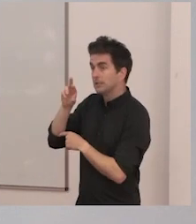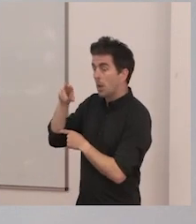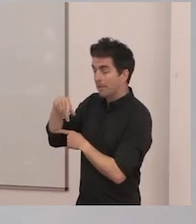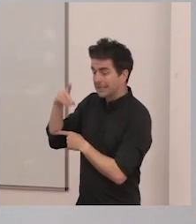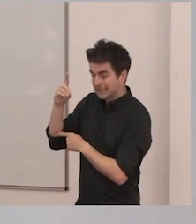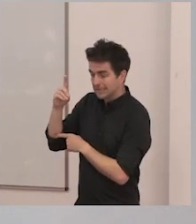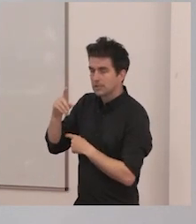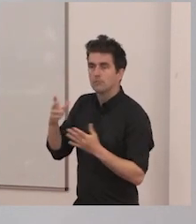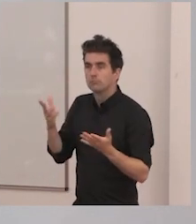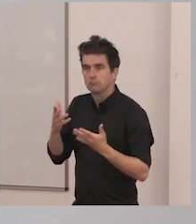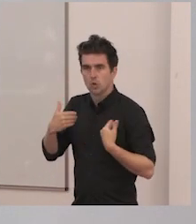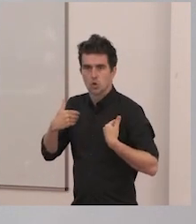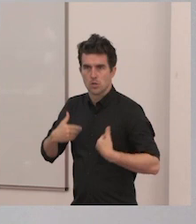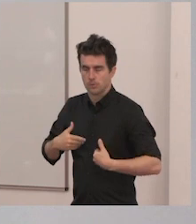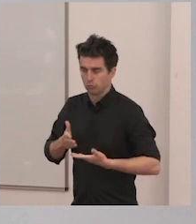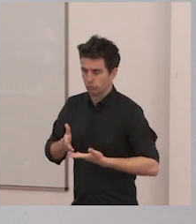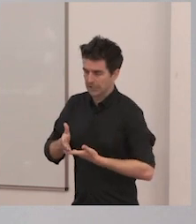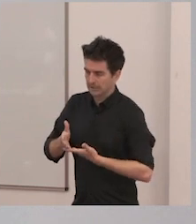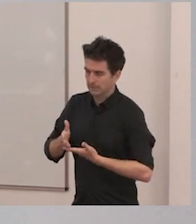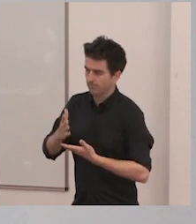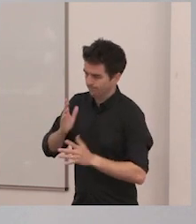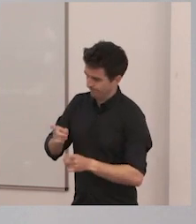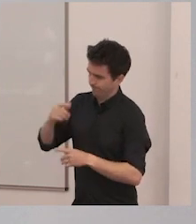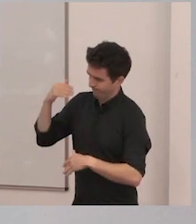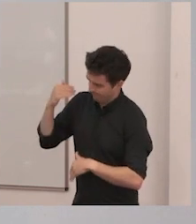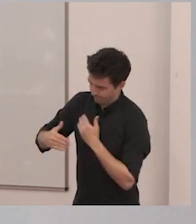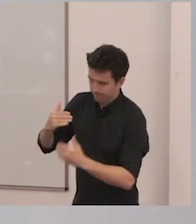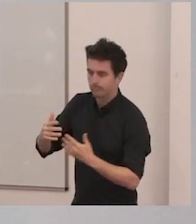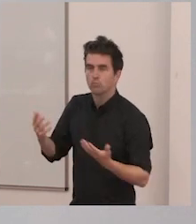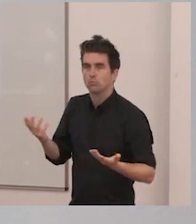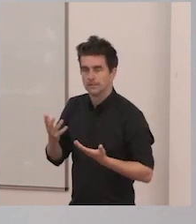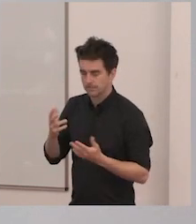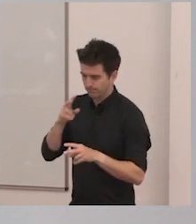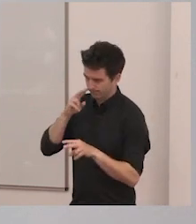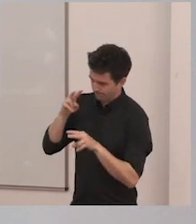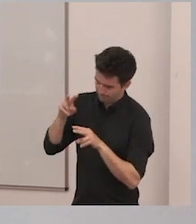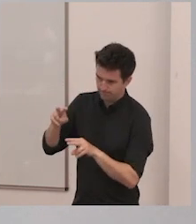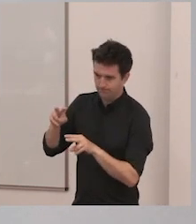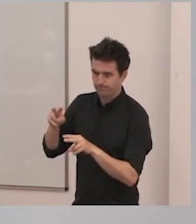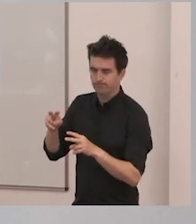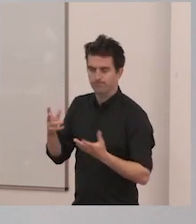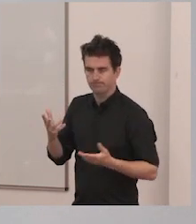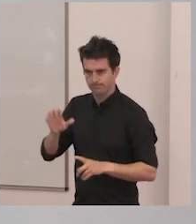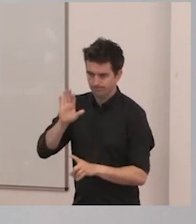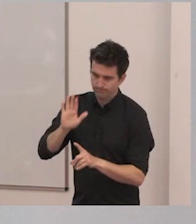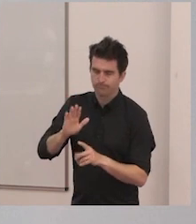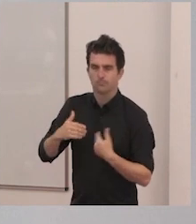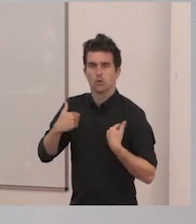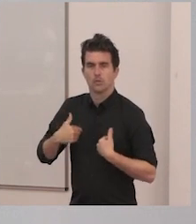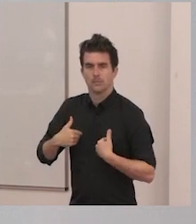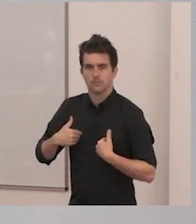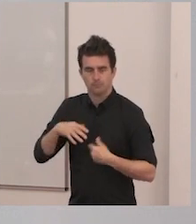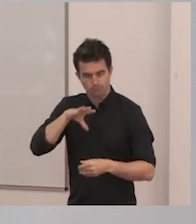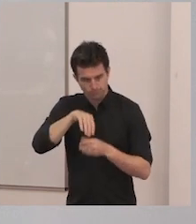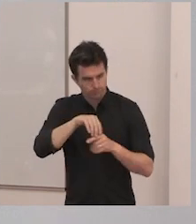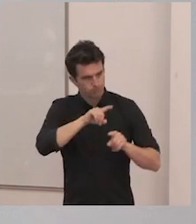one aspect of human diversity, that no human being has the complete repertoire